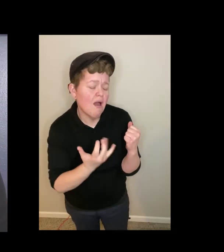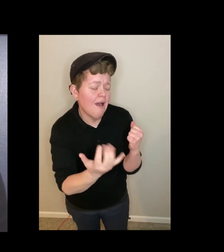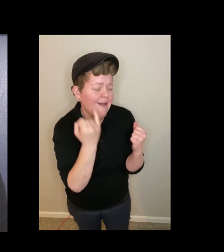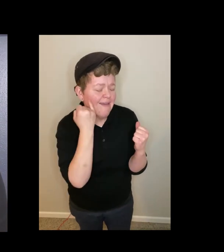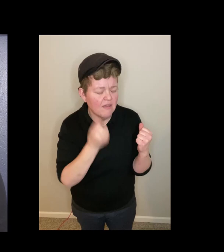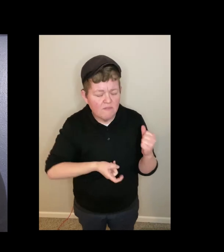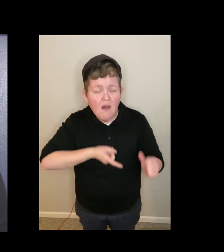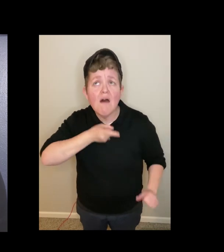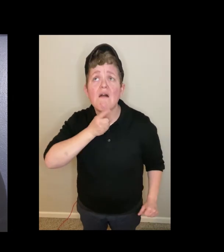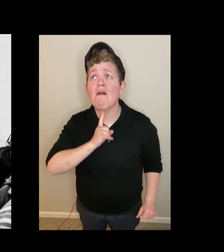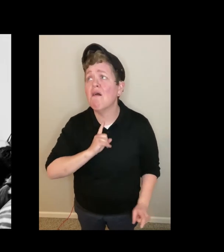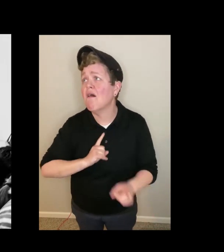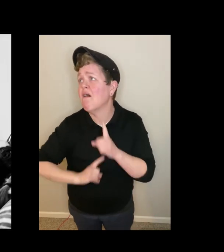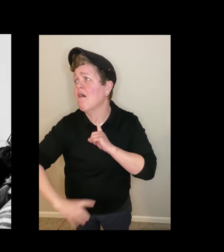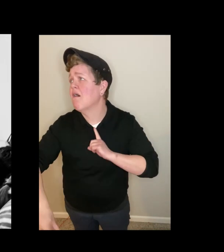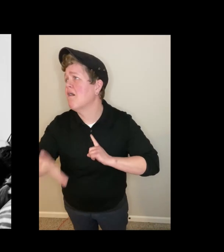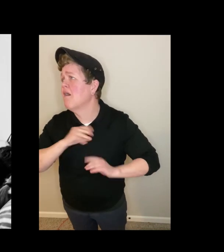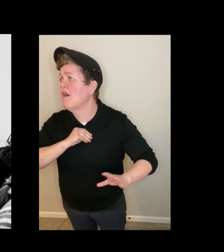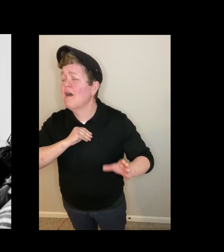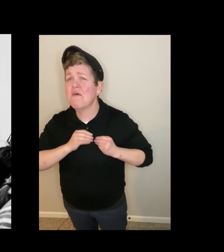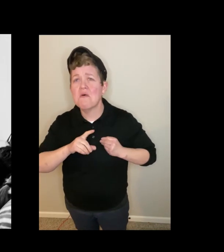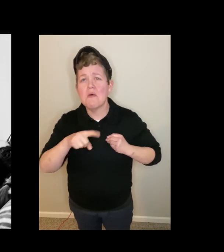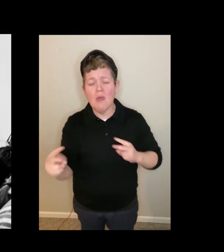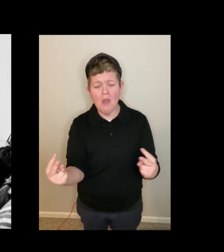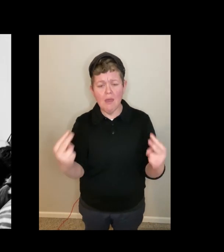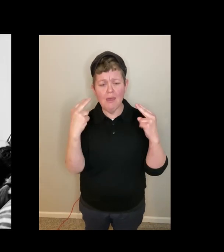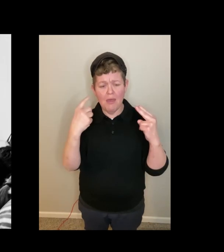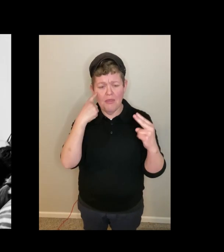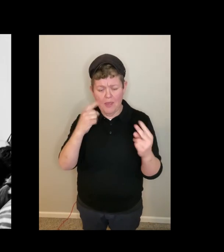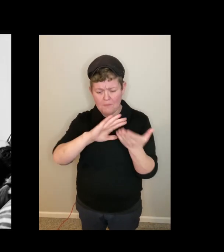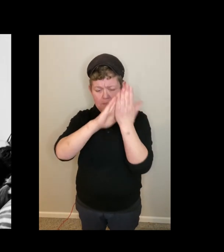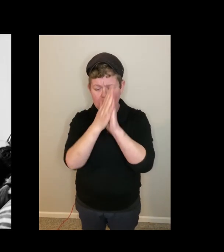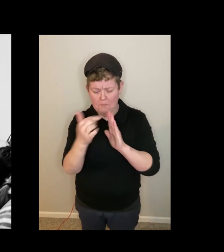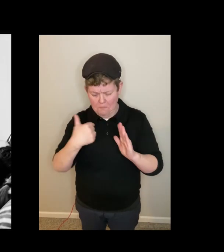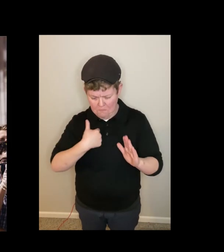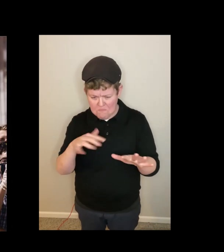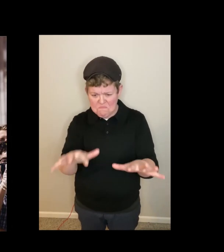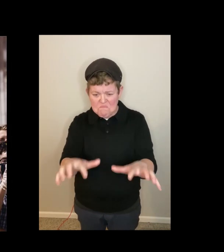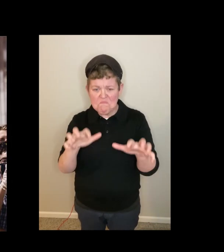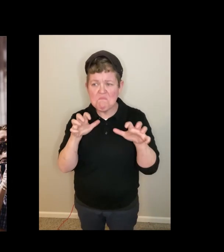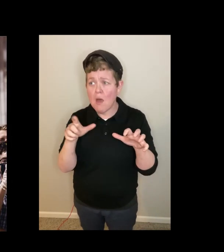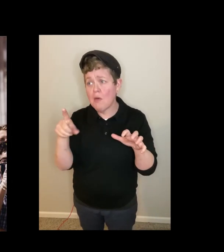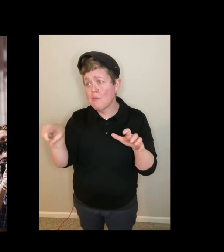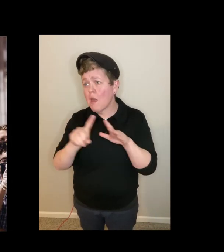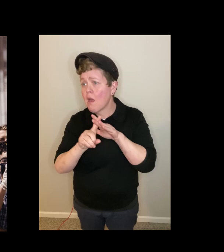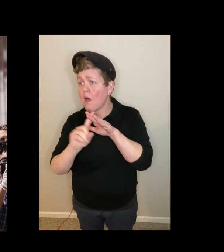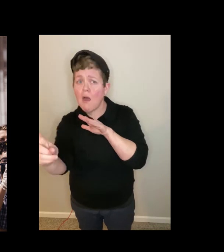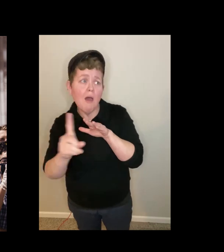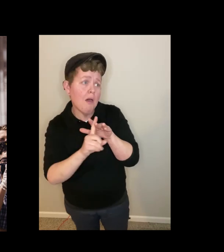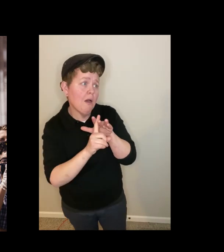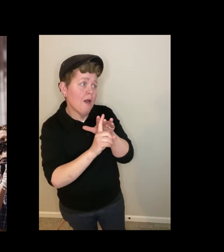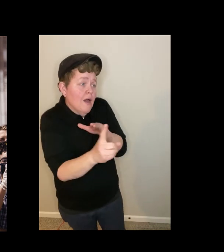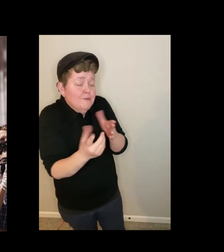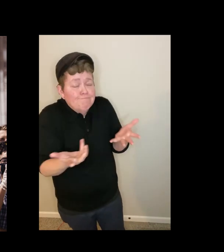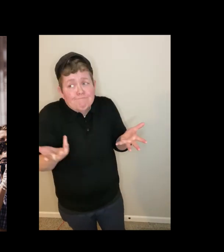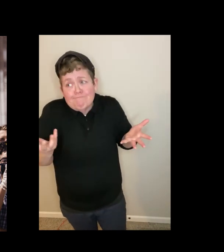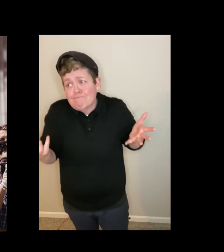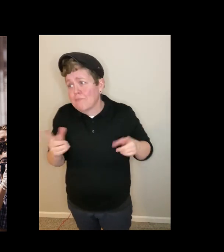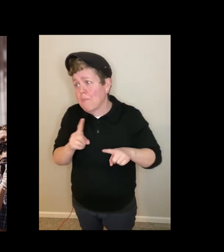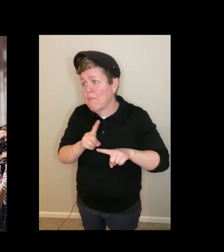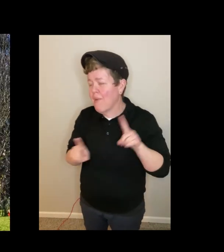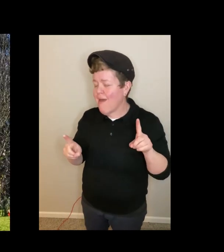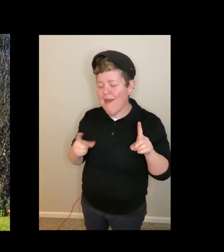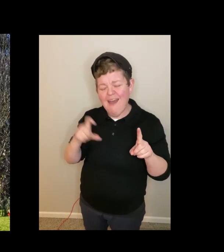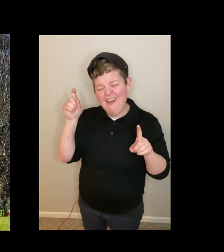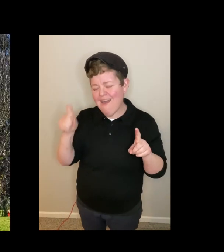pill, they may see that monster, they may run away, but